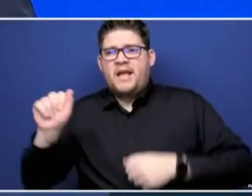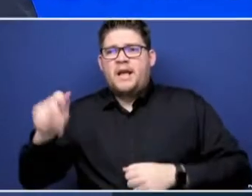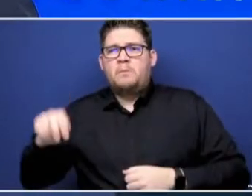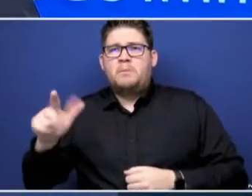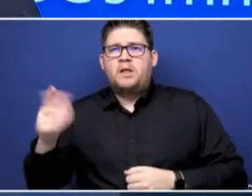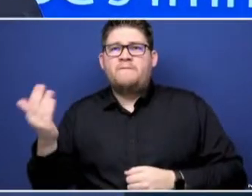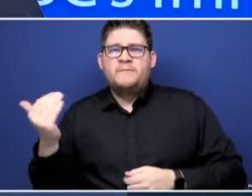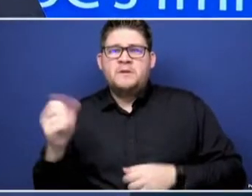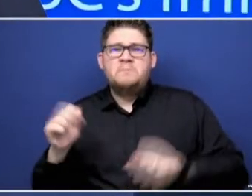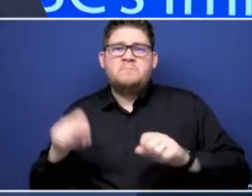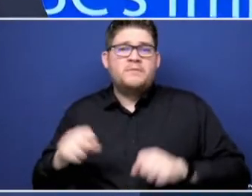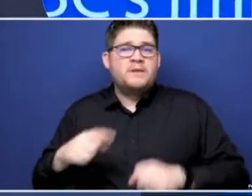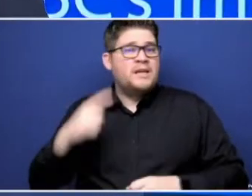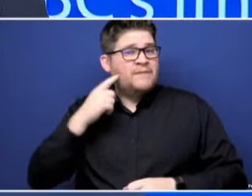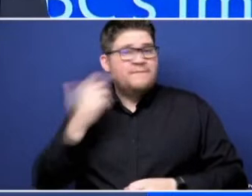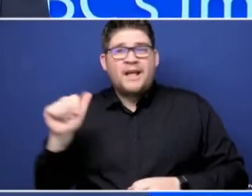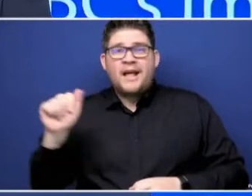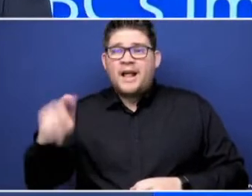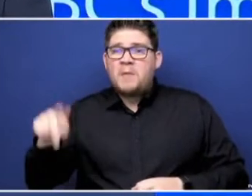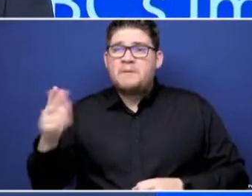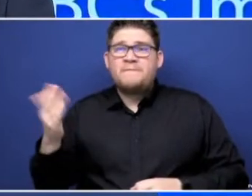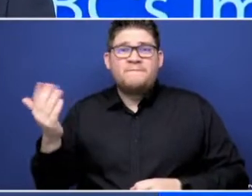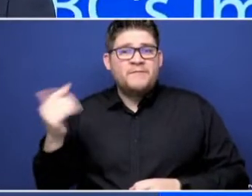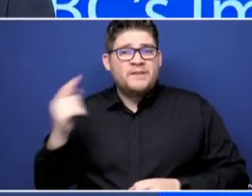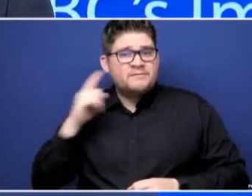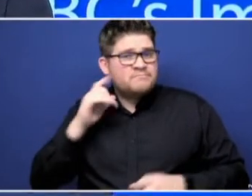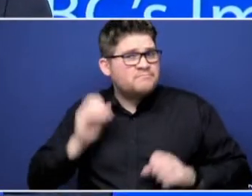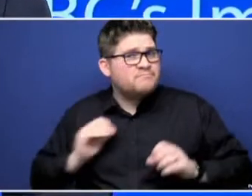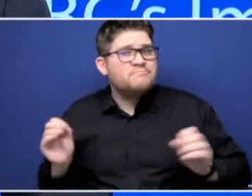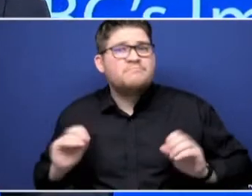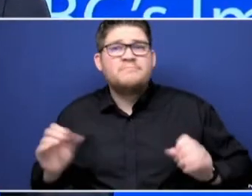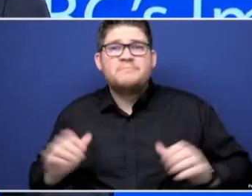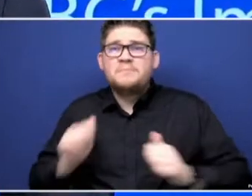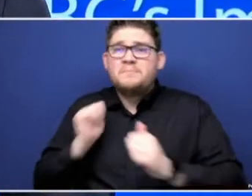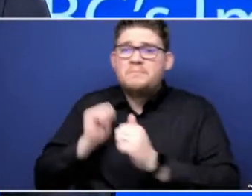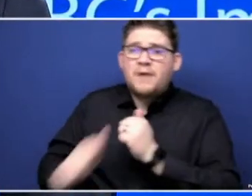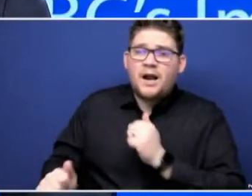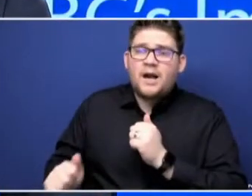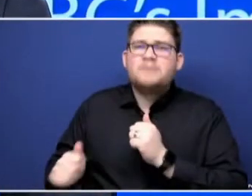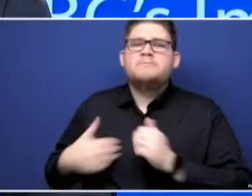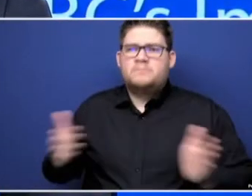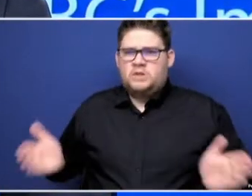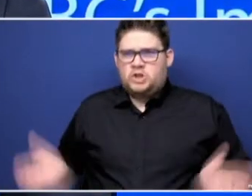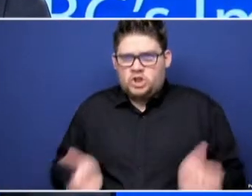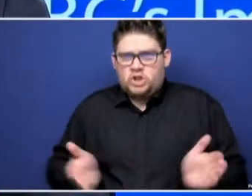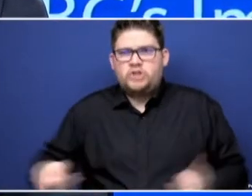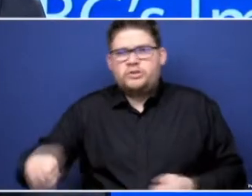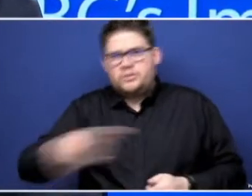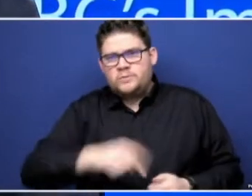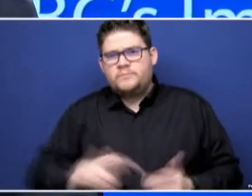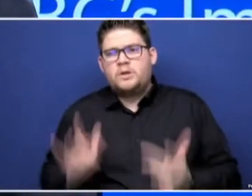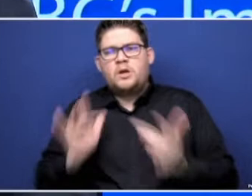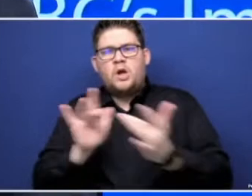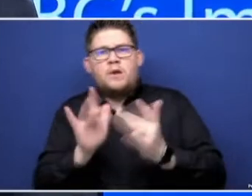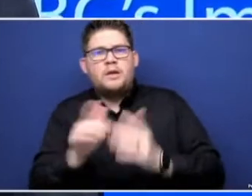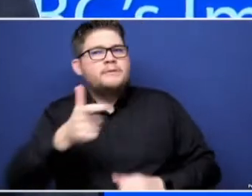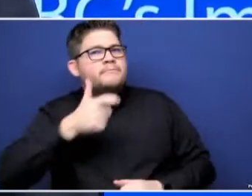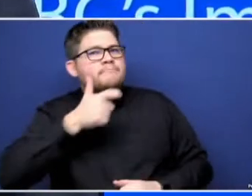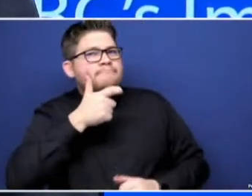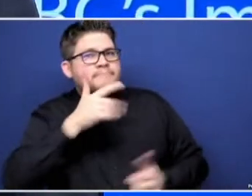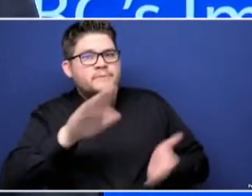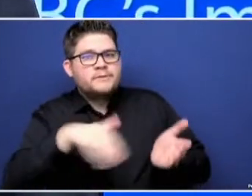particularly important for low-income earners. And I'm just wondering if you've had discussions with other premiers and if BC plans